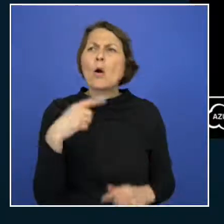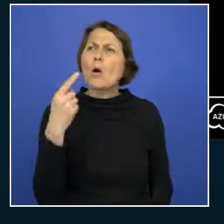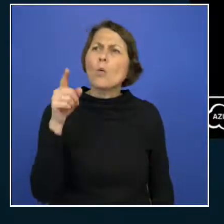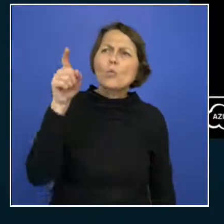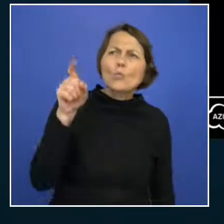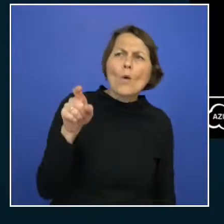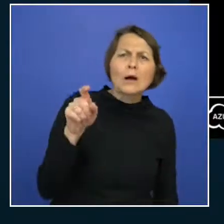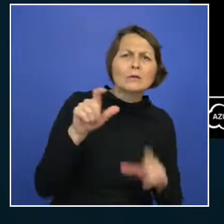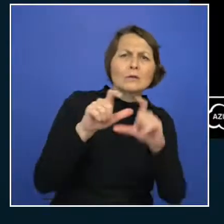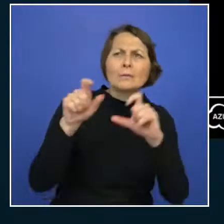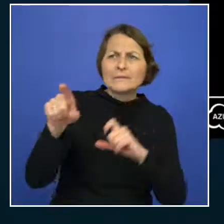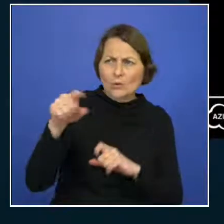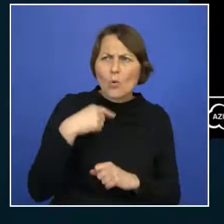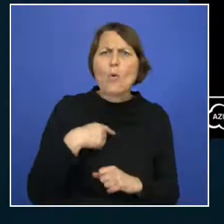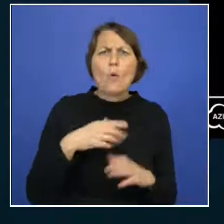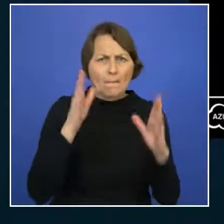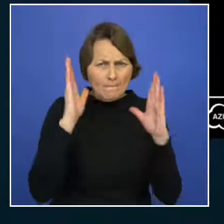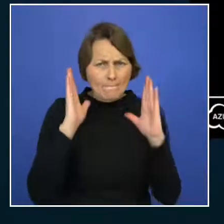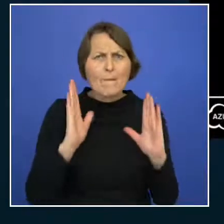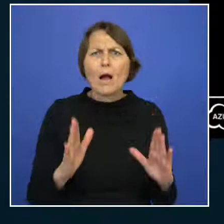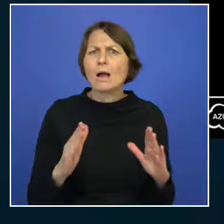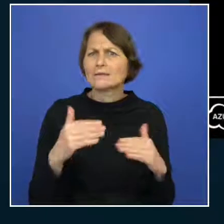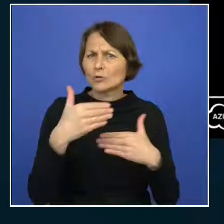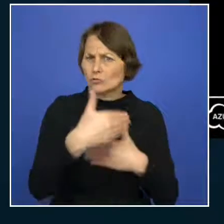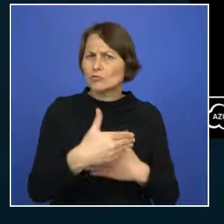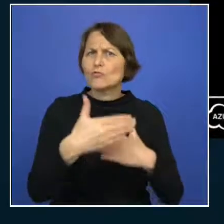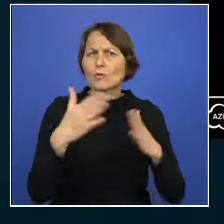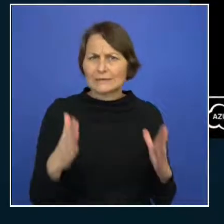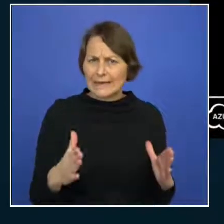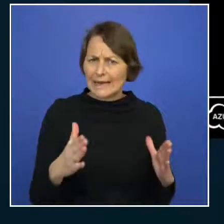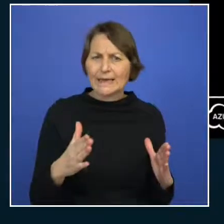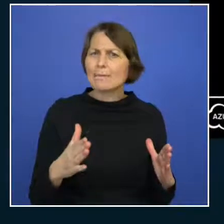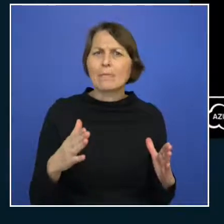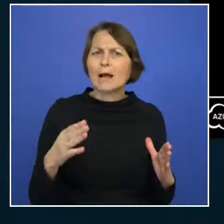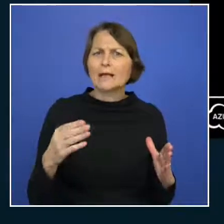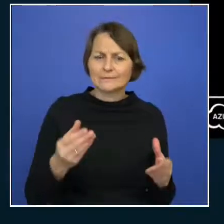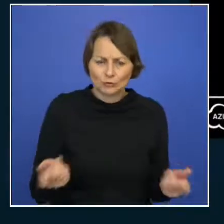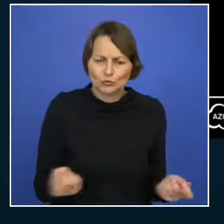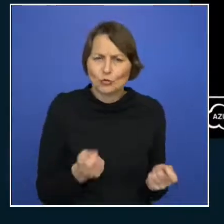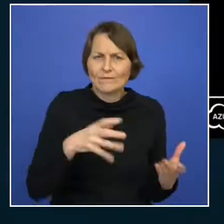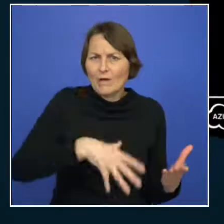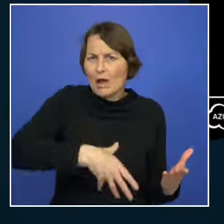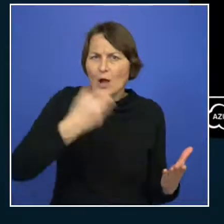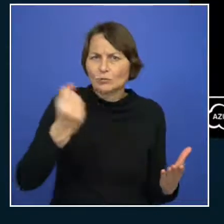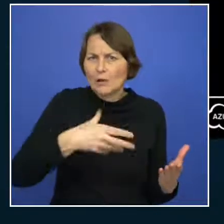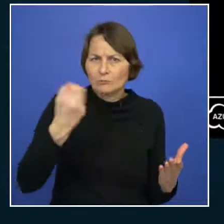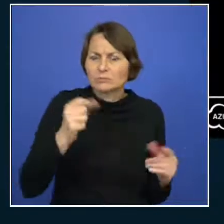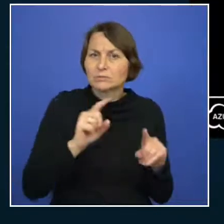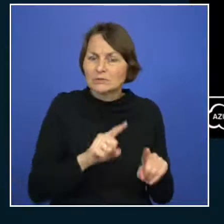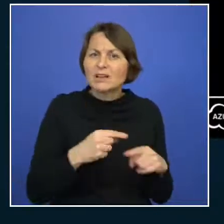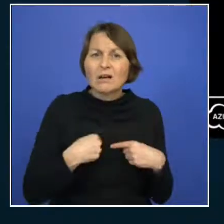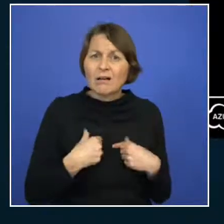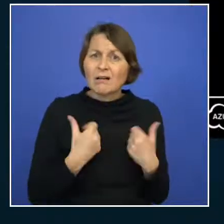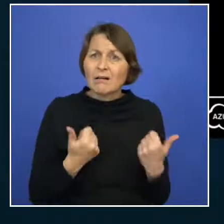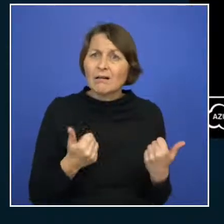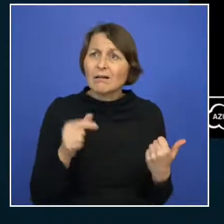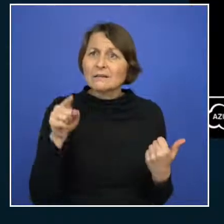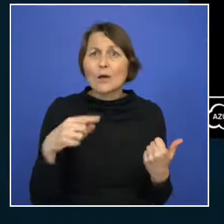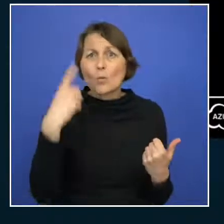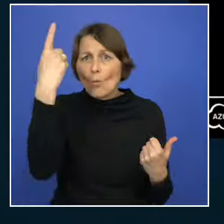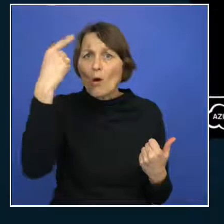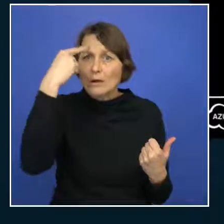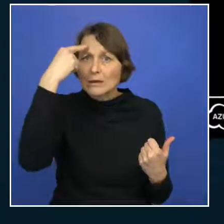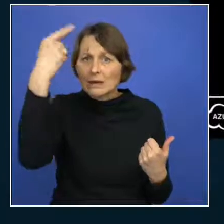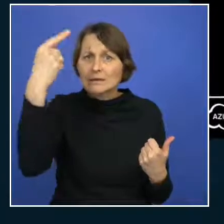with serverless. Yeah, that's great. You can learn from them, but you need to create a line of, you